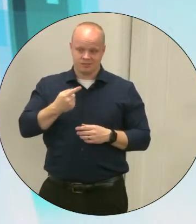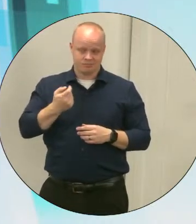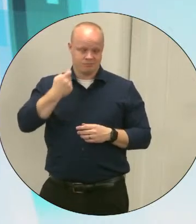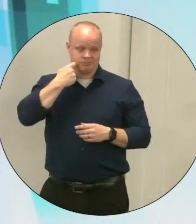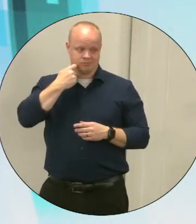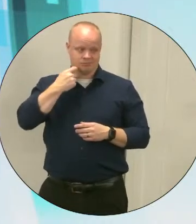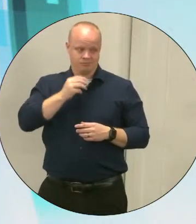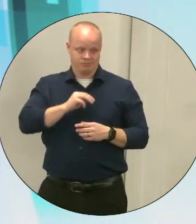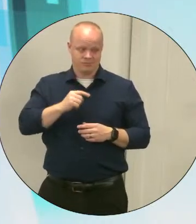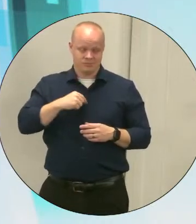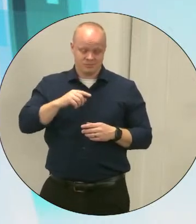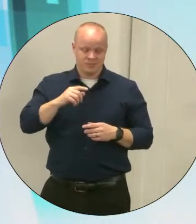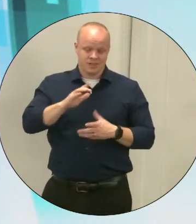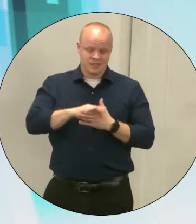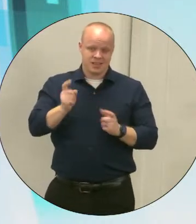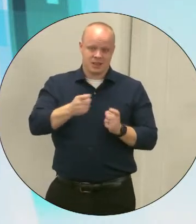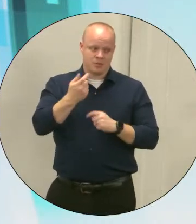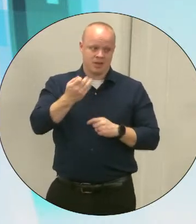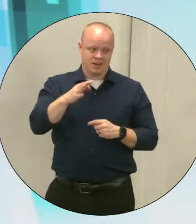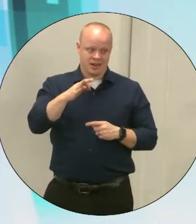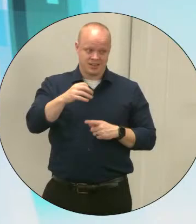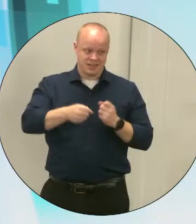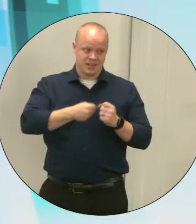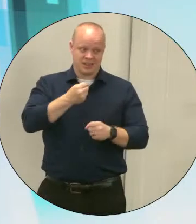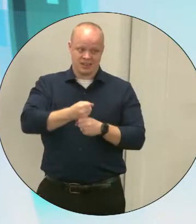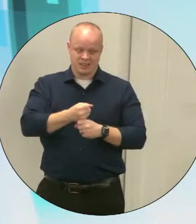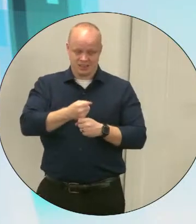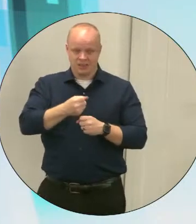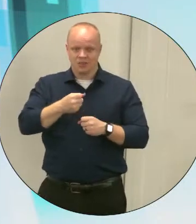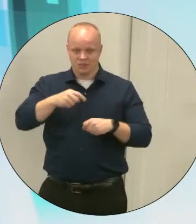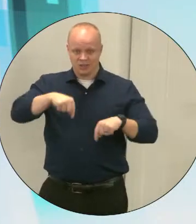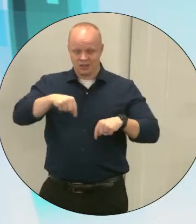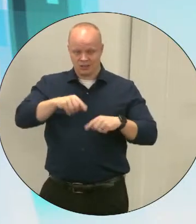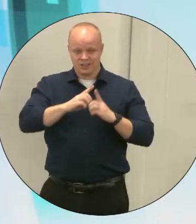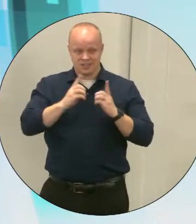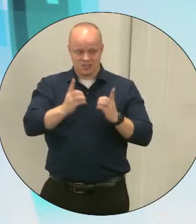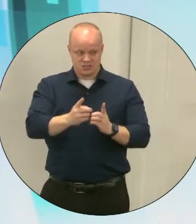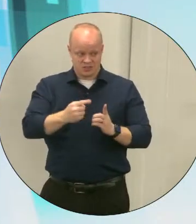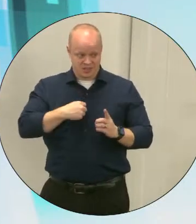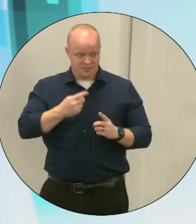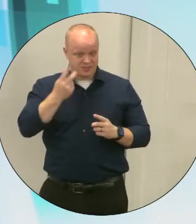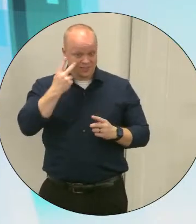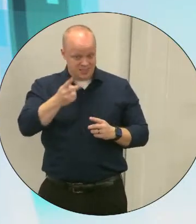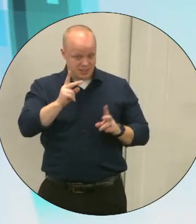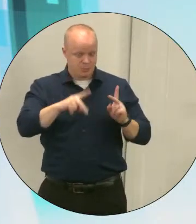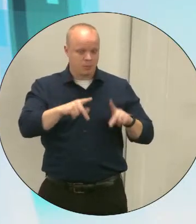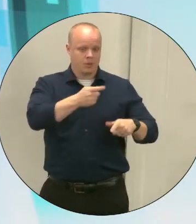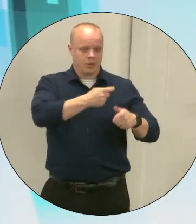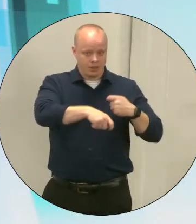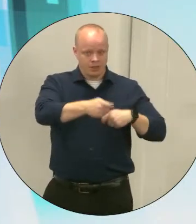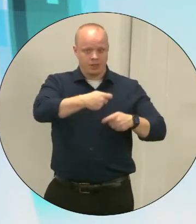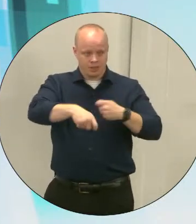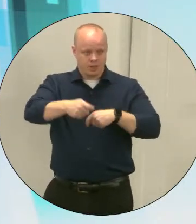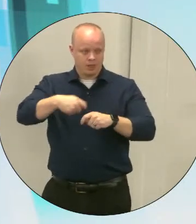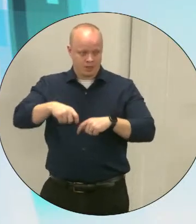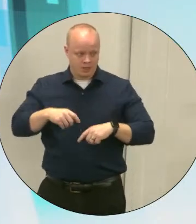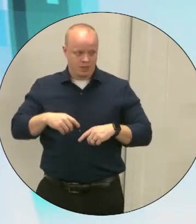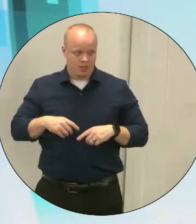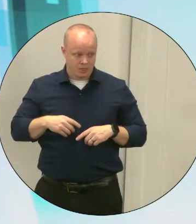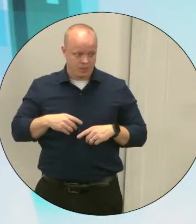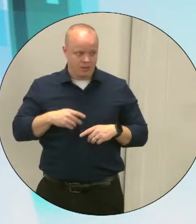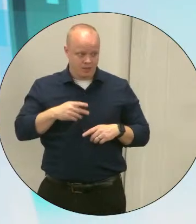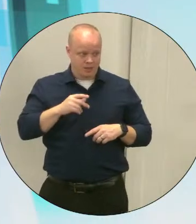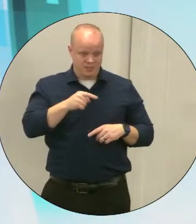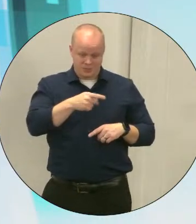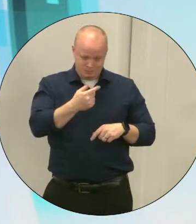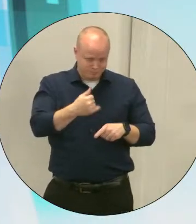just celebrated my 19th anniversary here in the district. And I have seen people come in, even